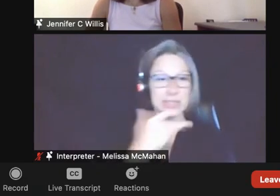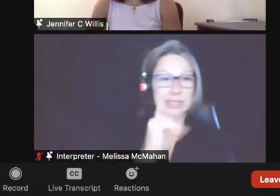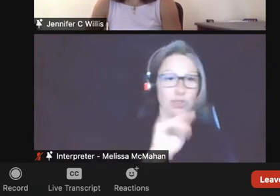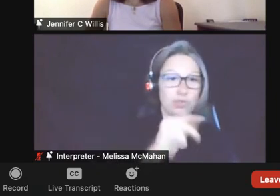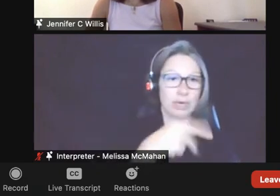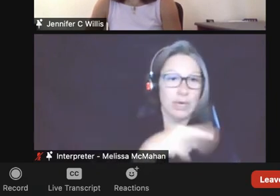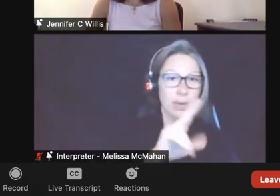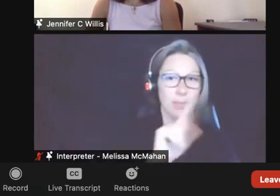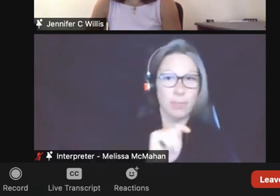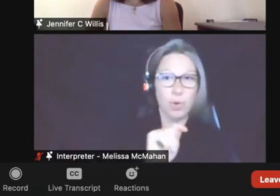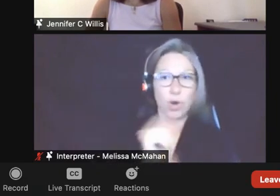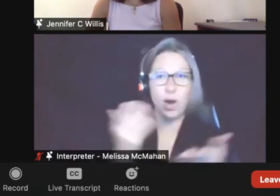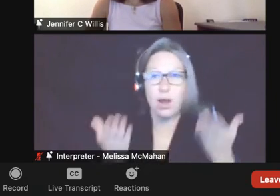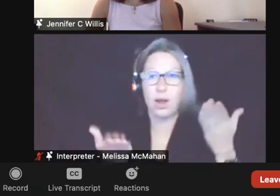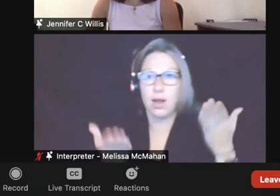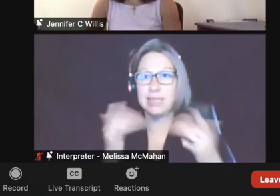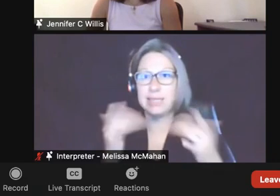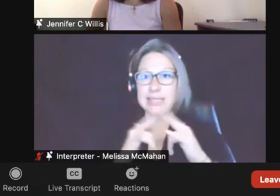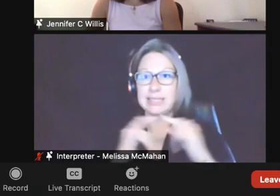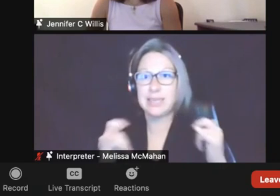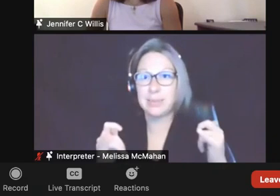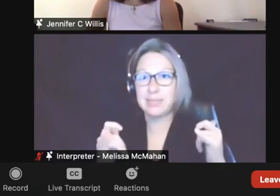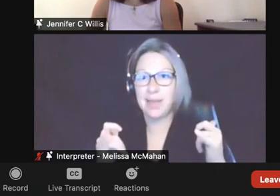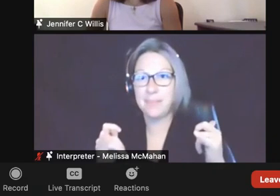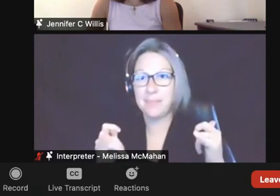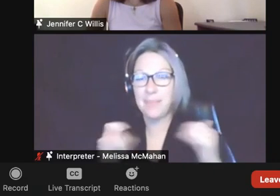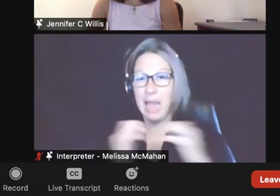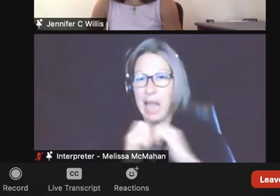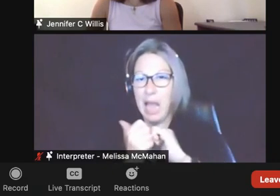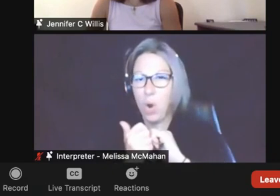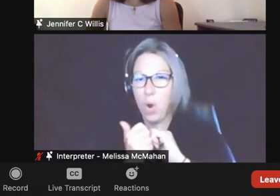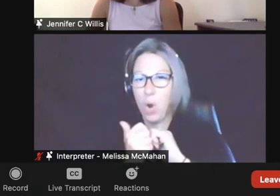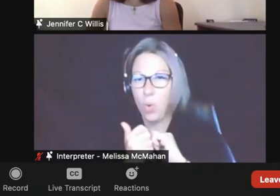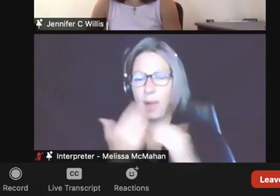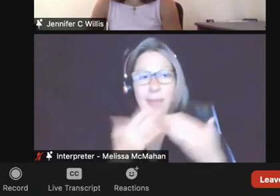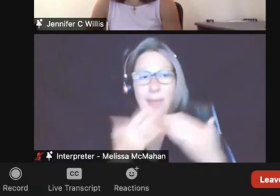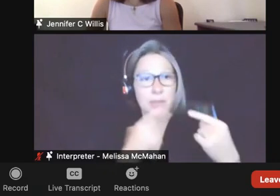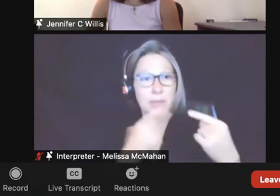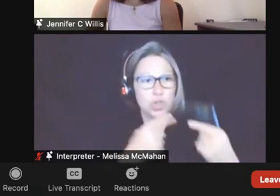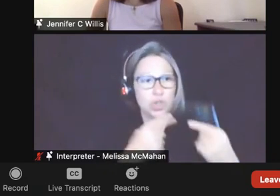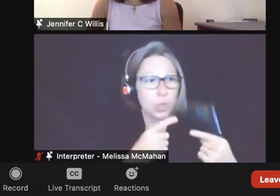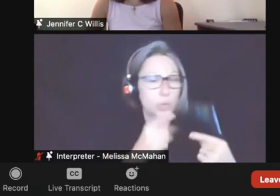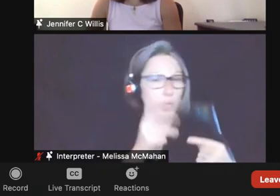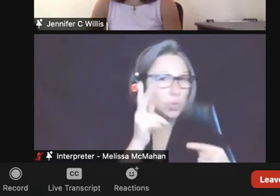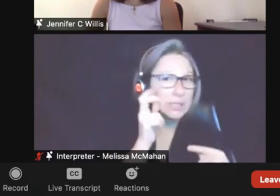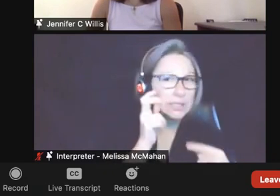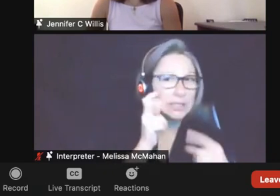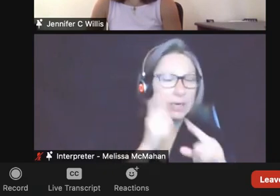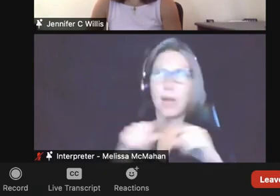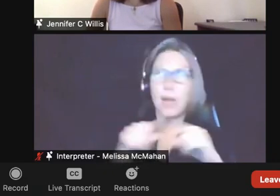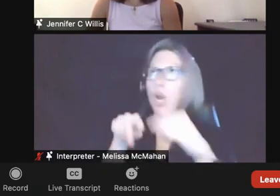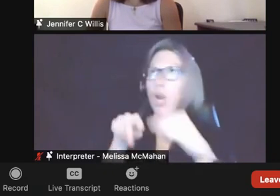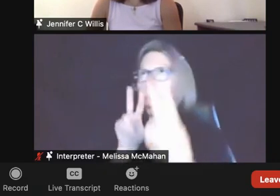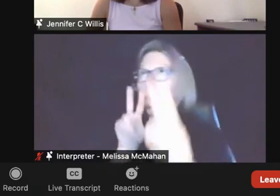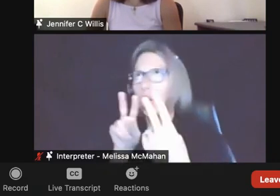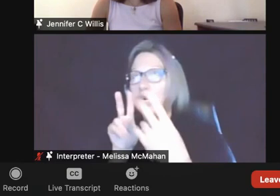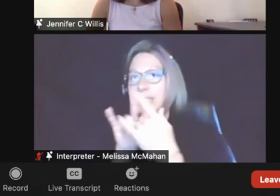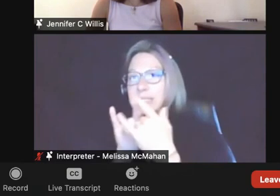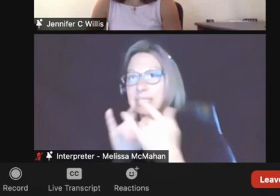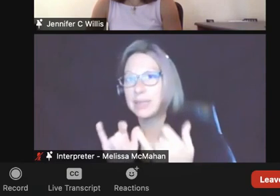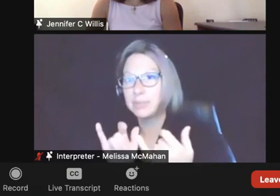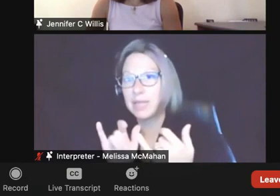touching, or when they're also listening, or may have difficulty listening when they're also looking. And it can be